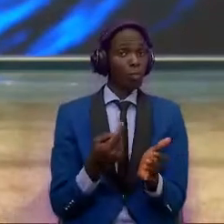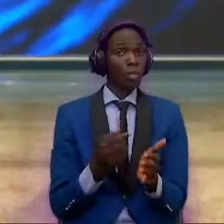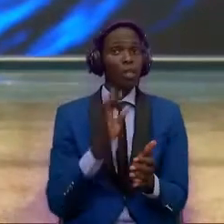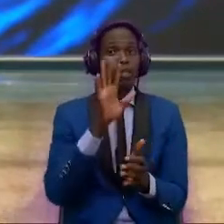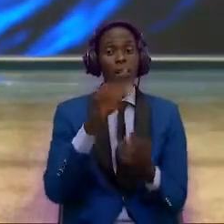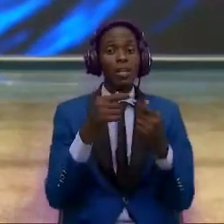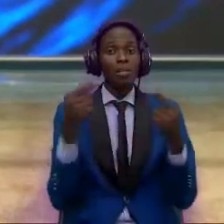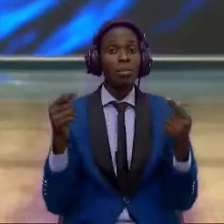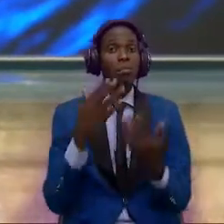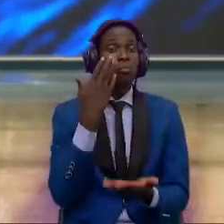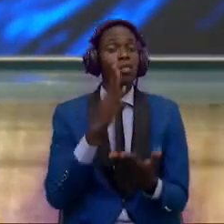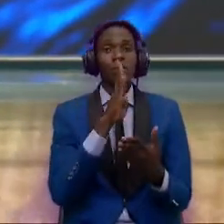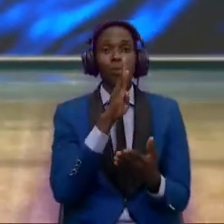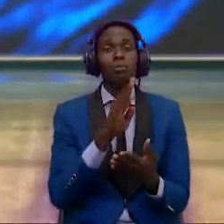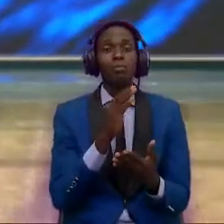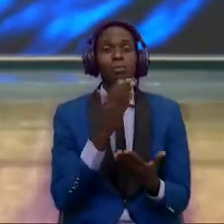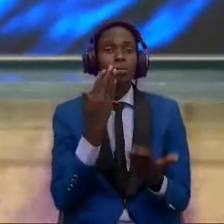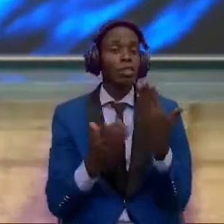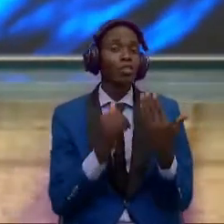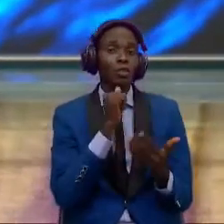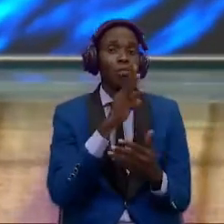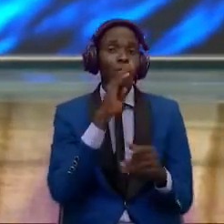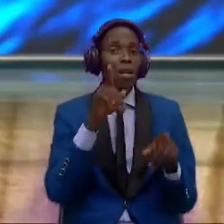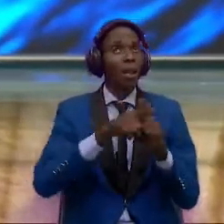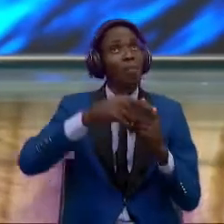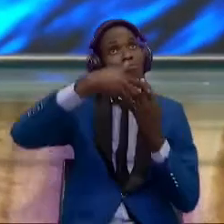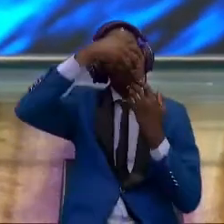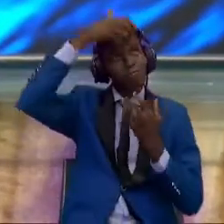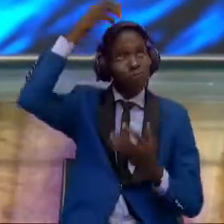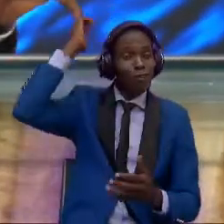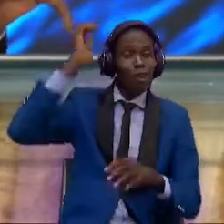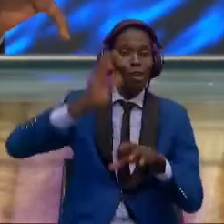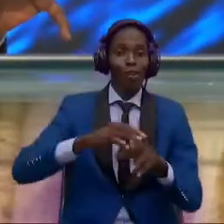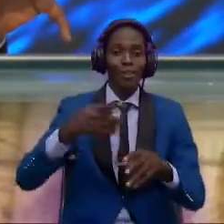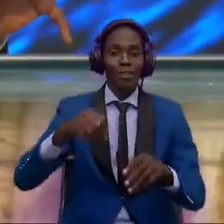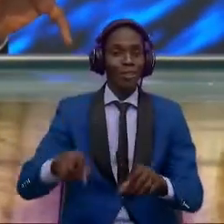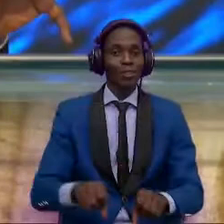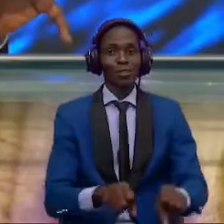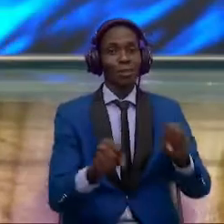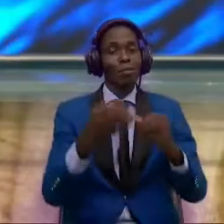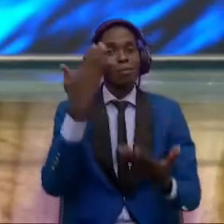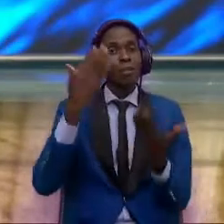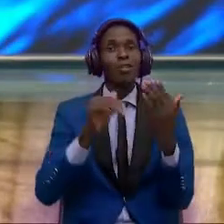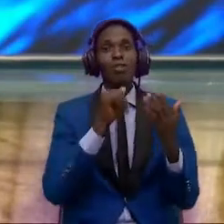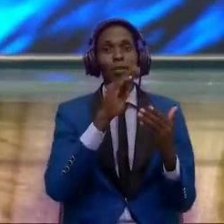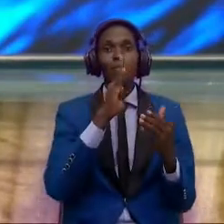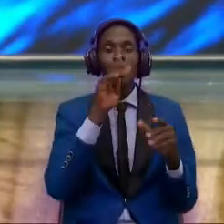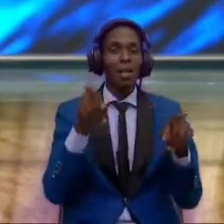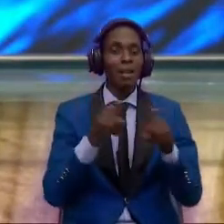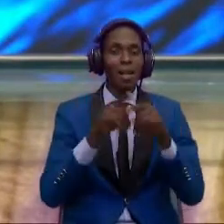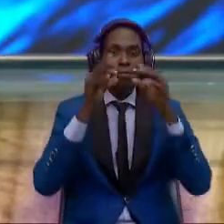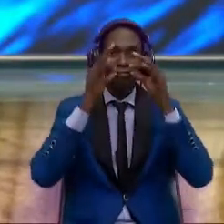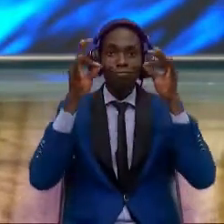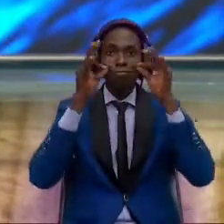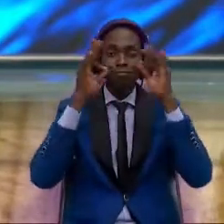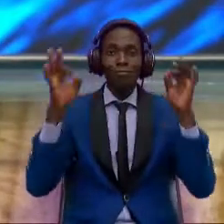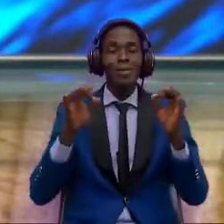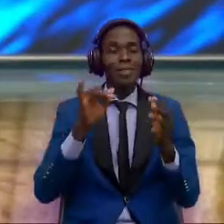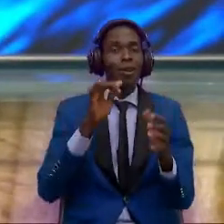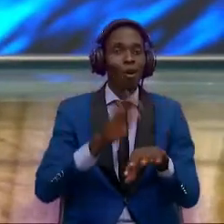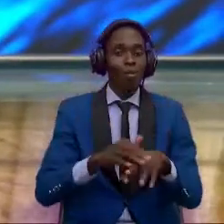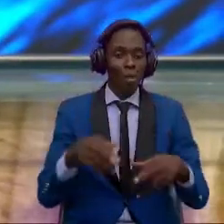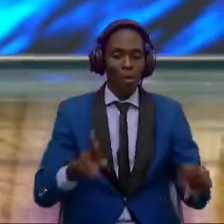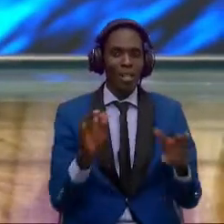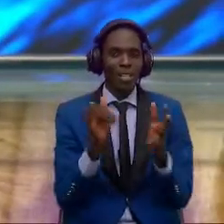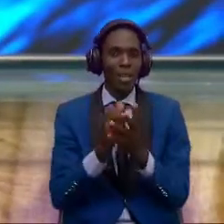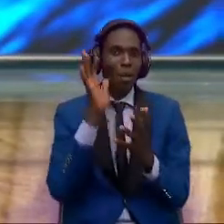like lions on the street. The adversaries are not like tigers on the street that will crush us and destroy